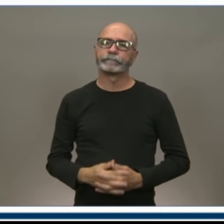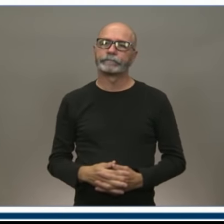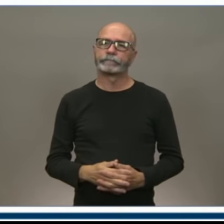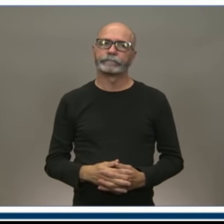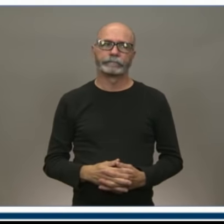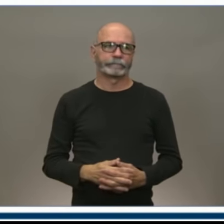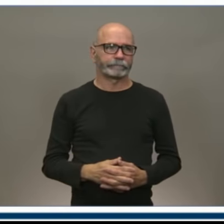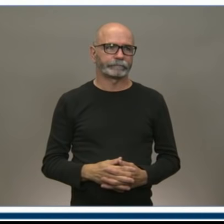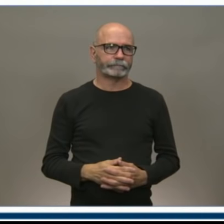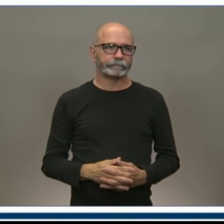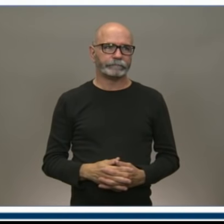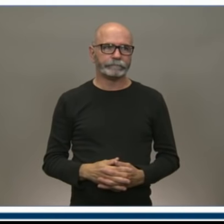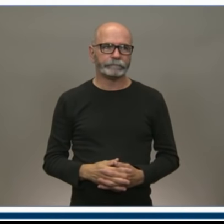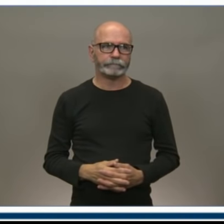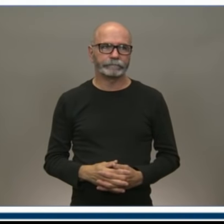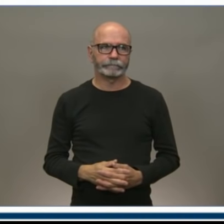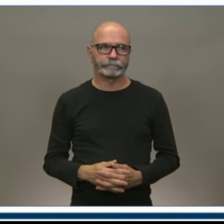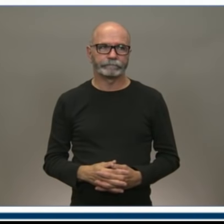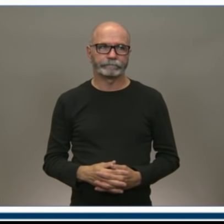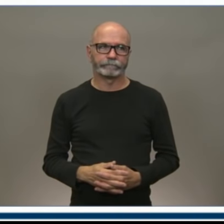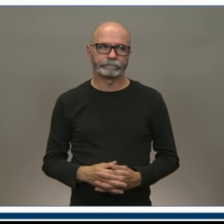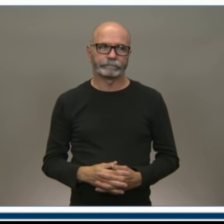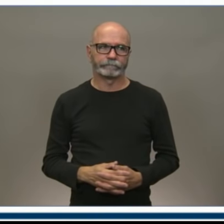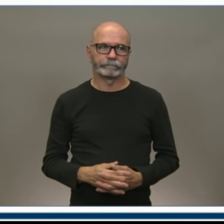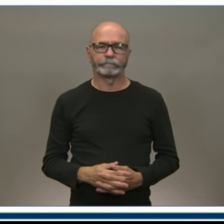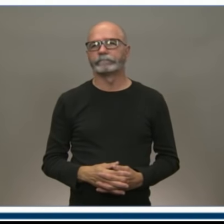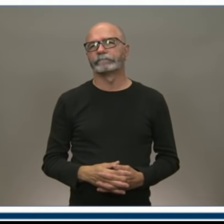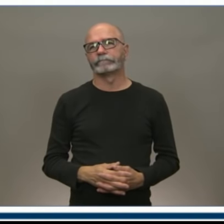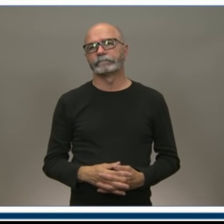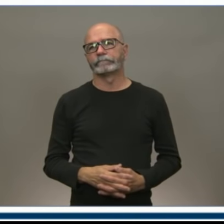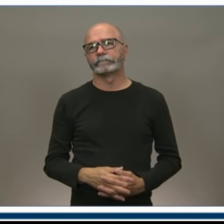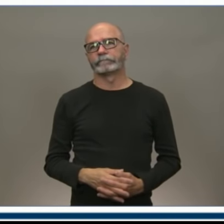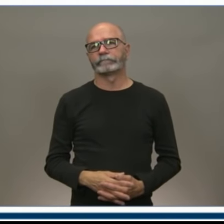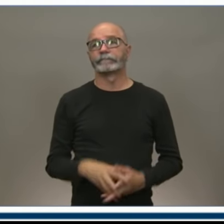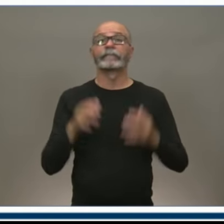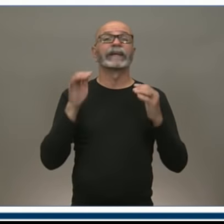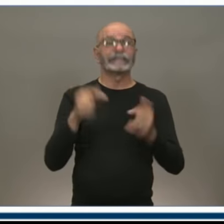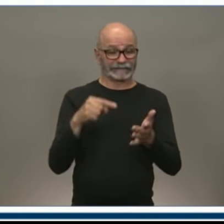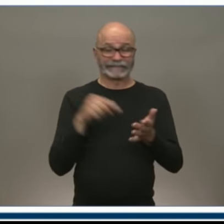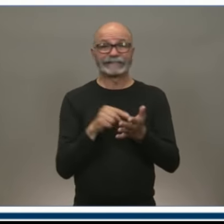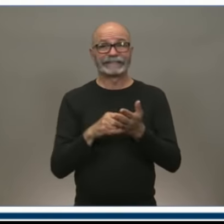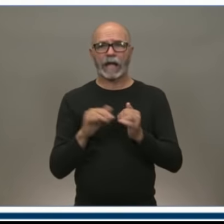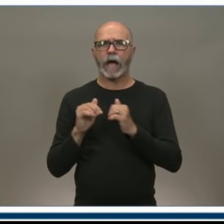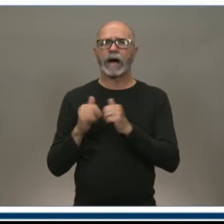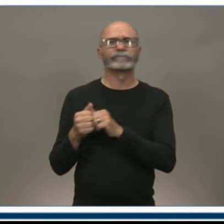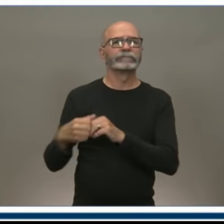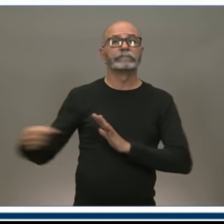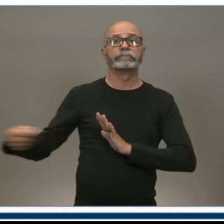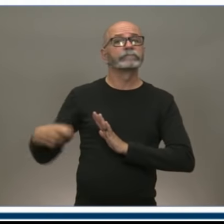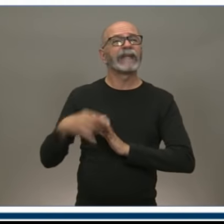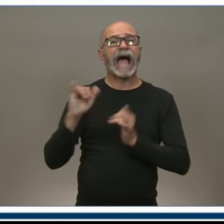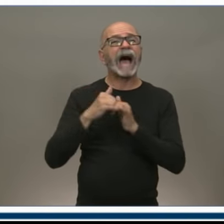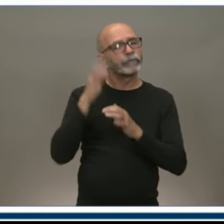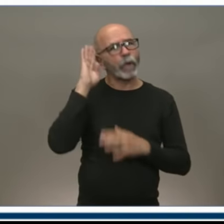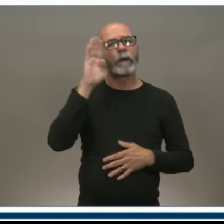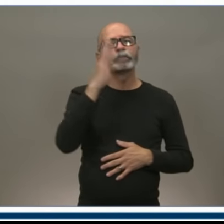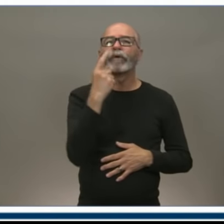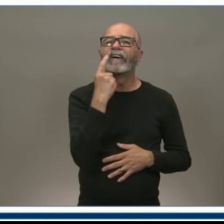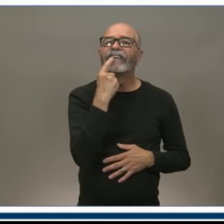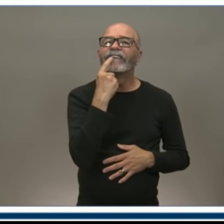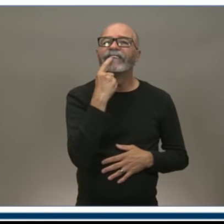I'll remind people that it does use Bluetooth to communicate, but no personal information is collected or shared